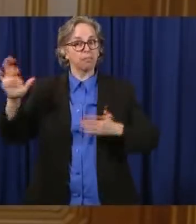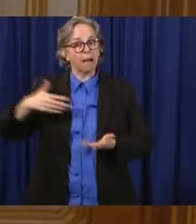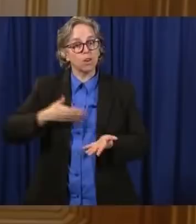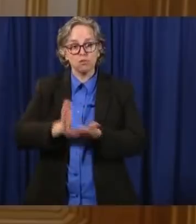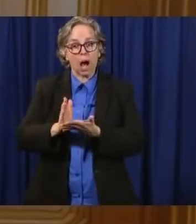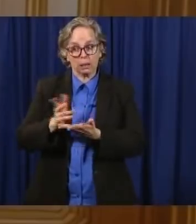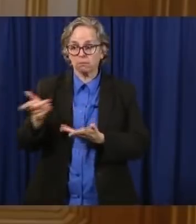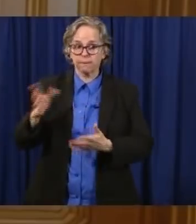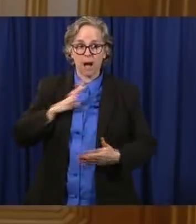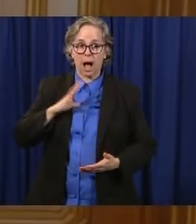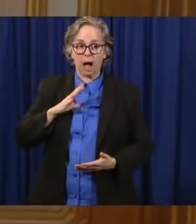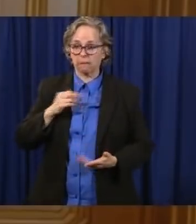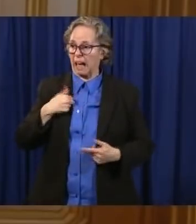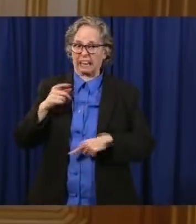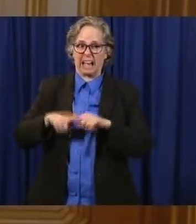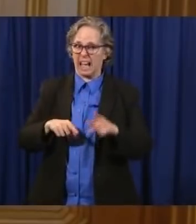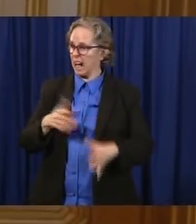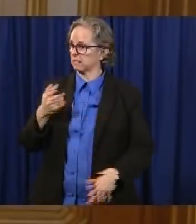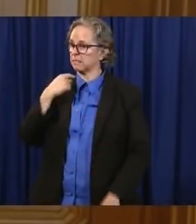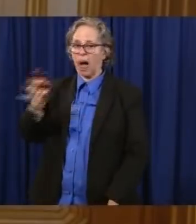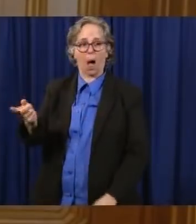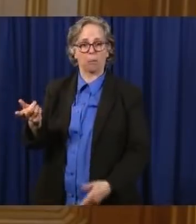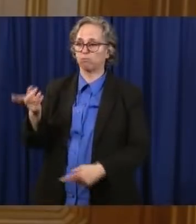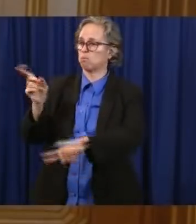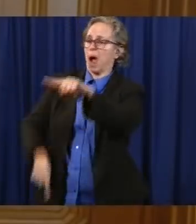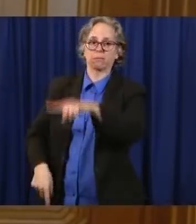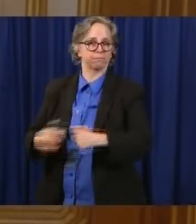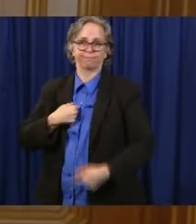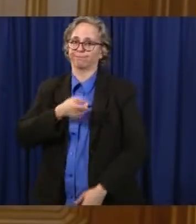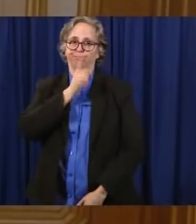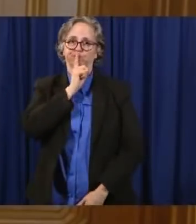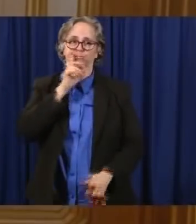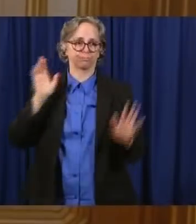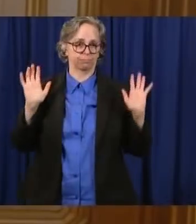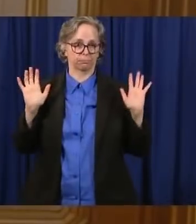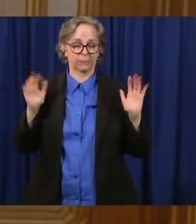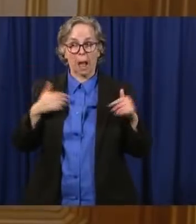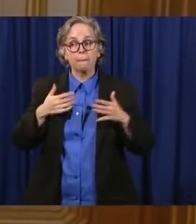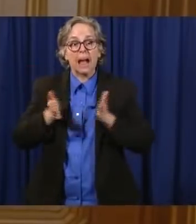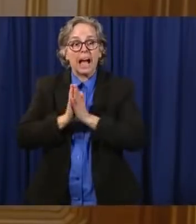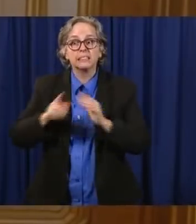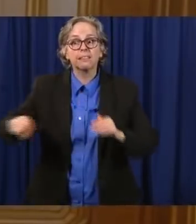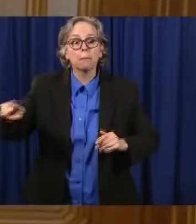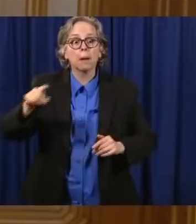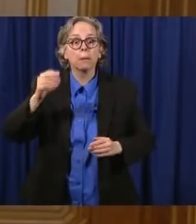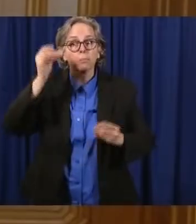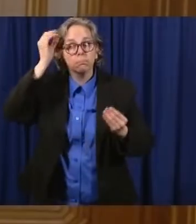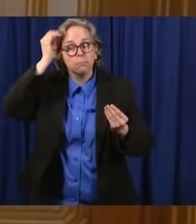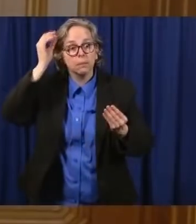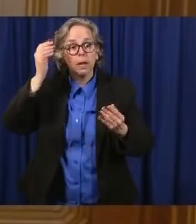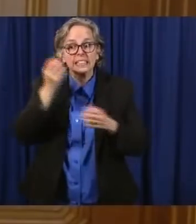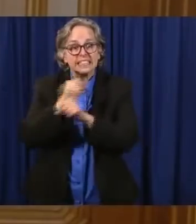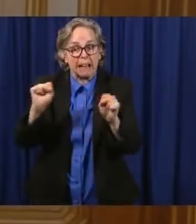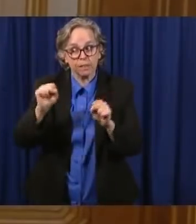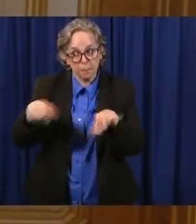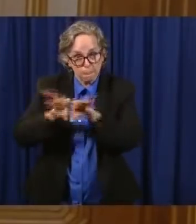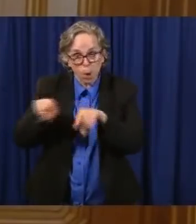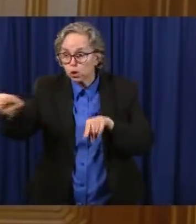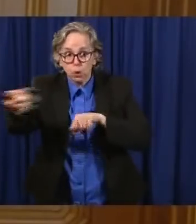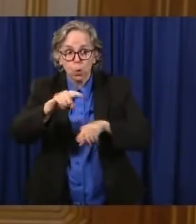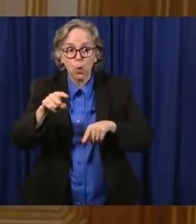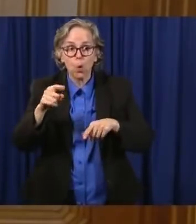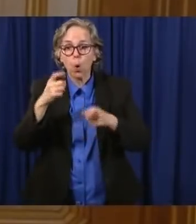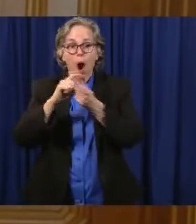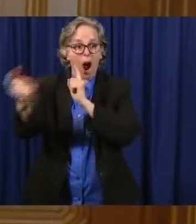going to tell them they can't do that. I would just say to them, please be safe. Please stay away from each other. I know you're shouting, but